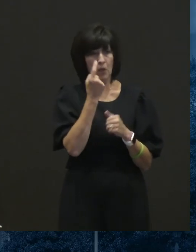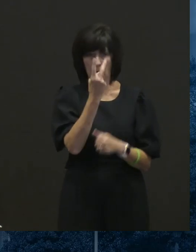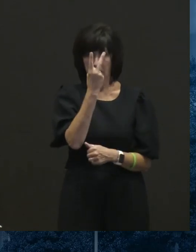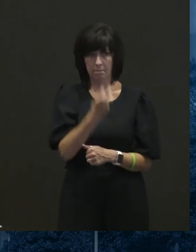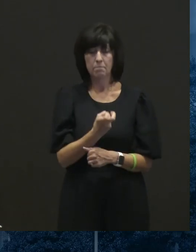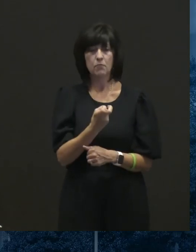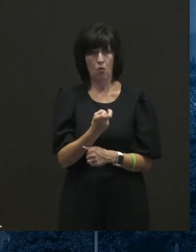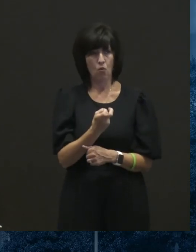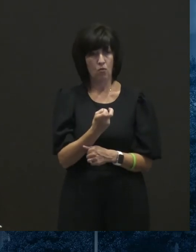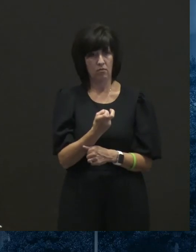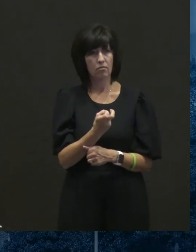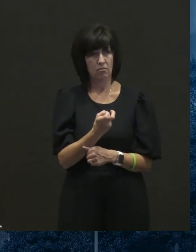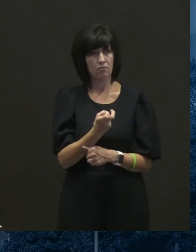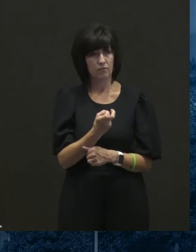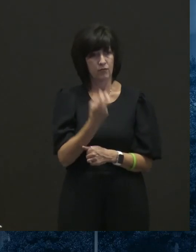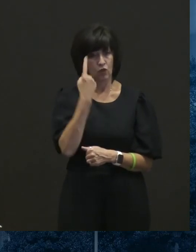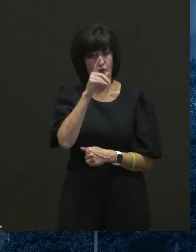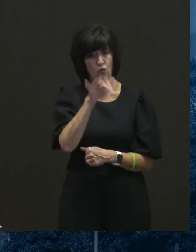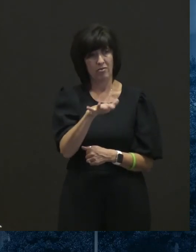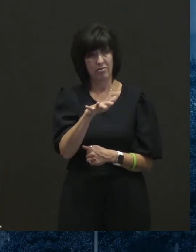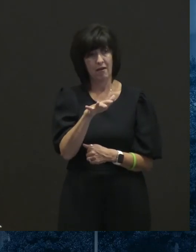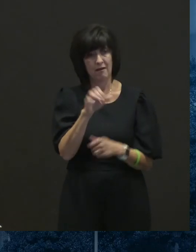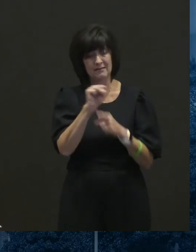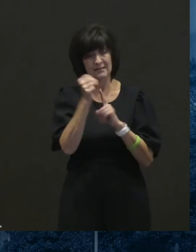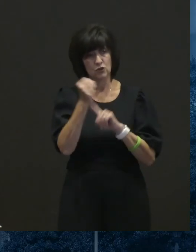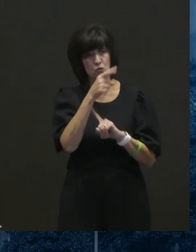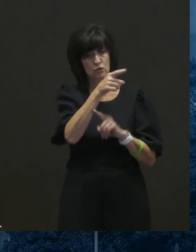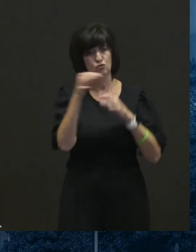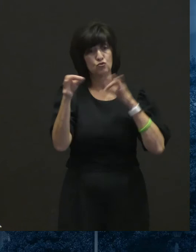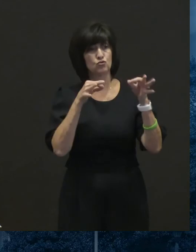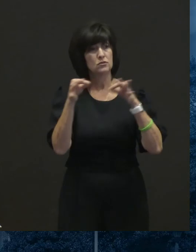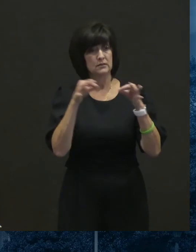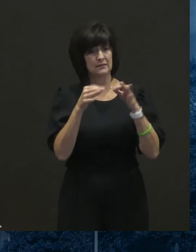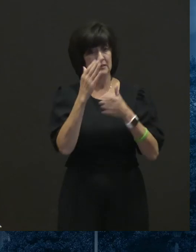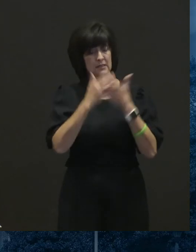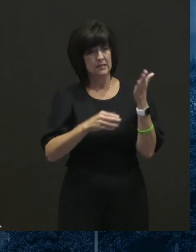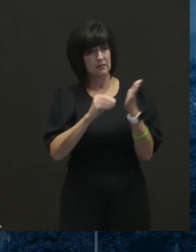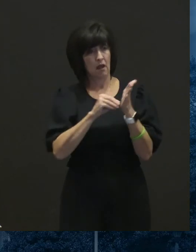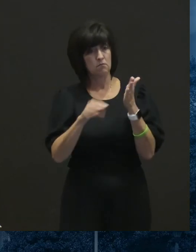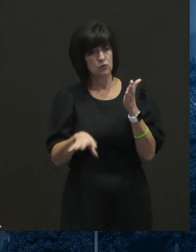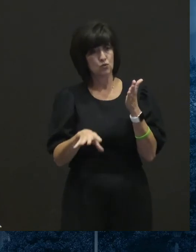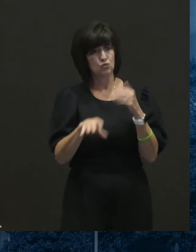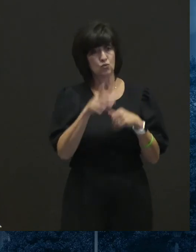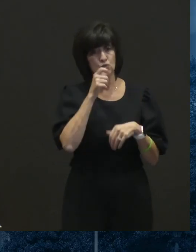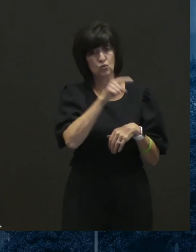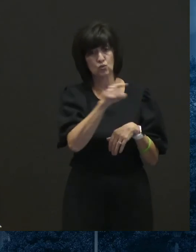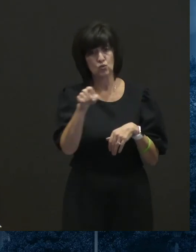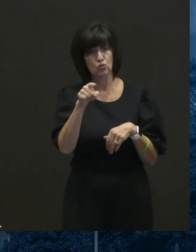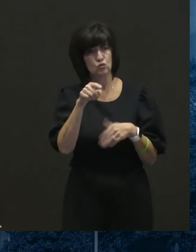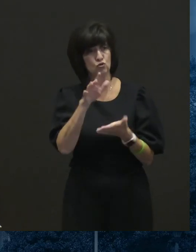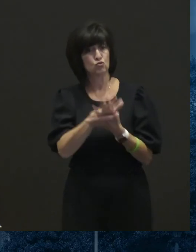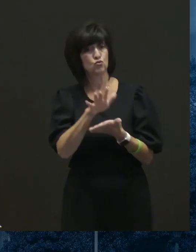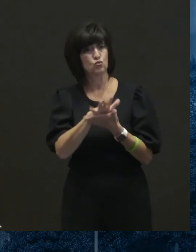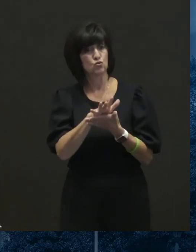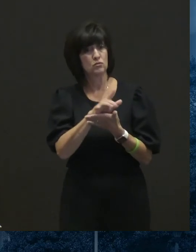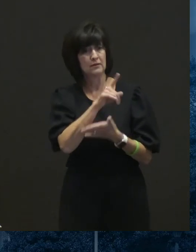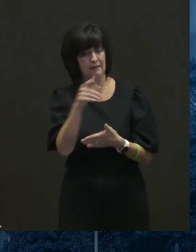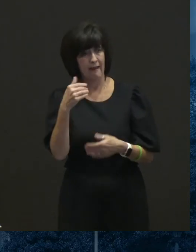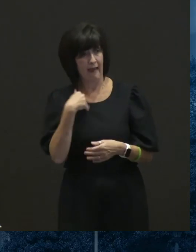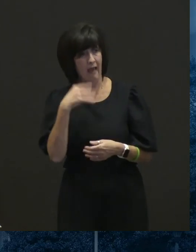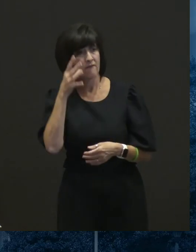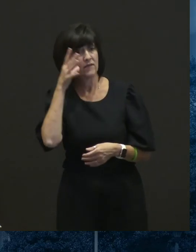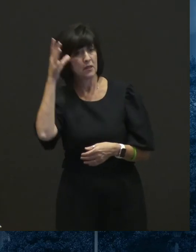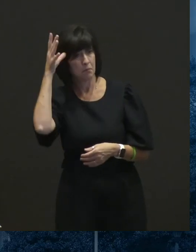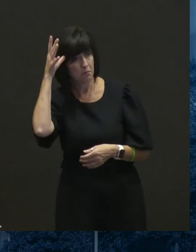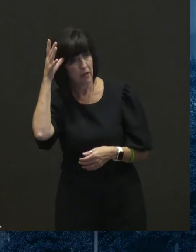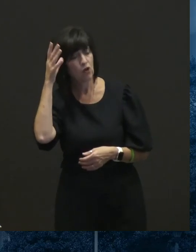the scenario that you just described, where students who are in school have parents who have